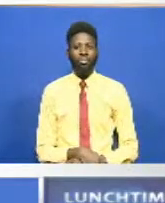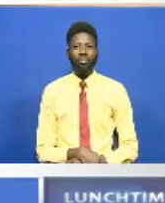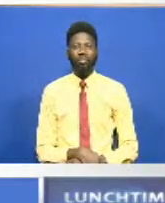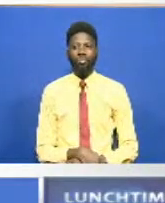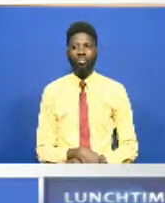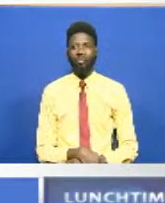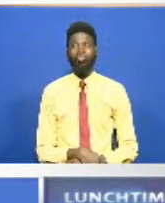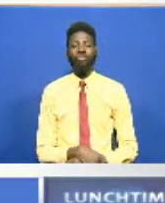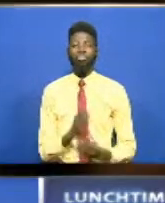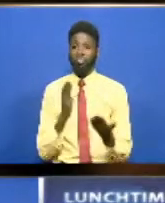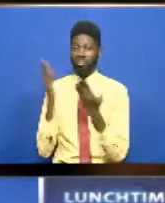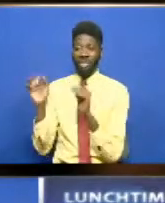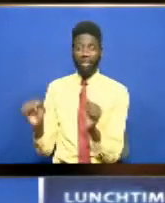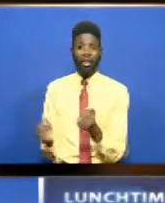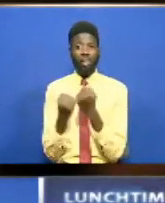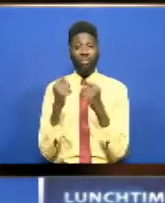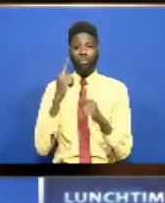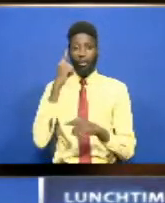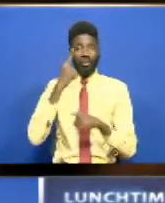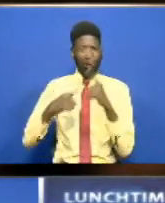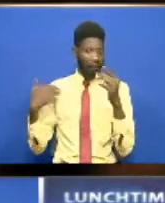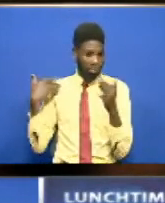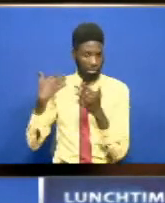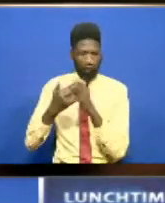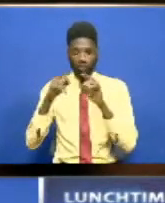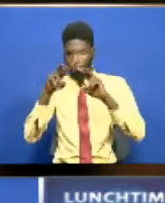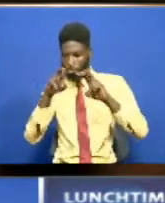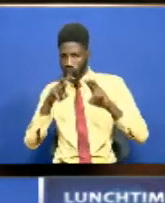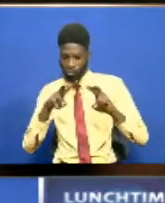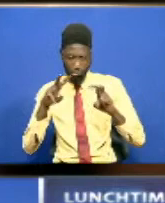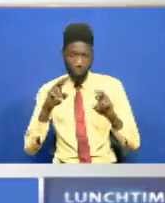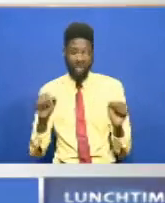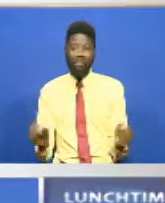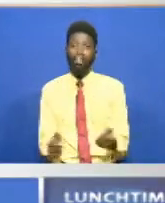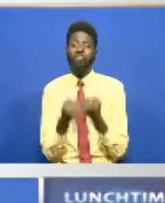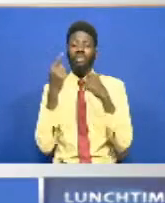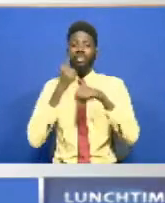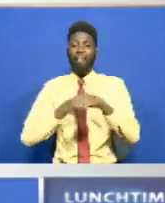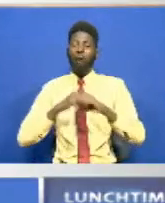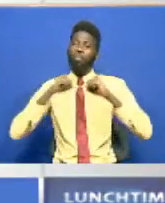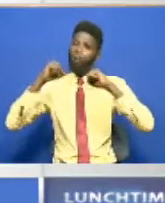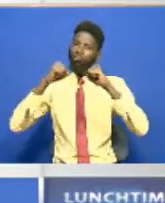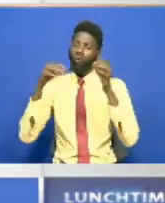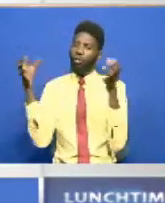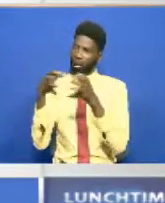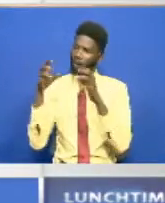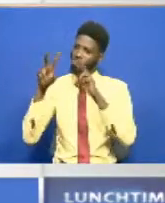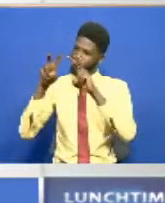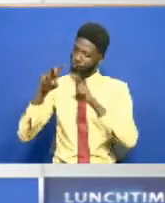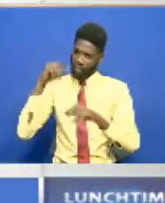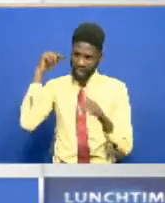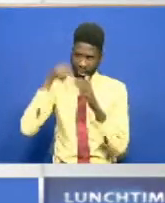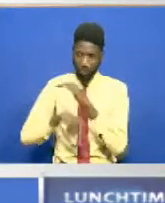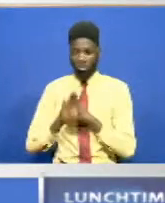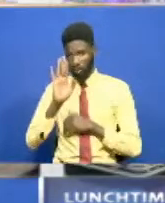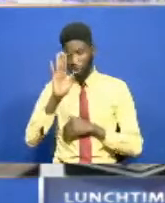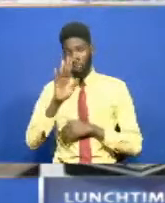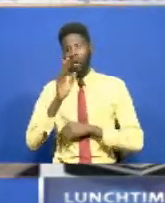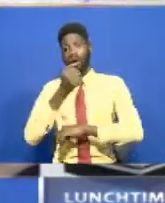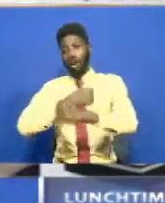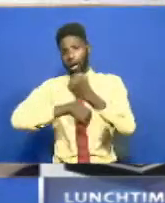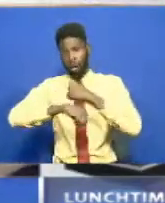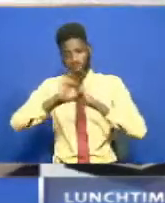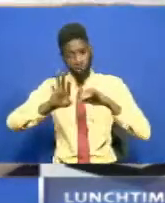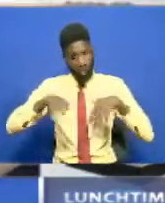The move follows more than a year of investigation and comes as the biggest tech firms face intense scrutiny of their practices at home and